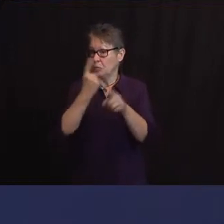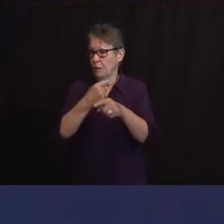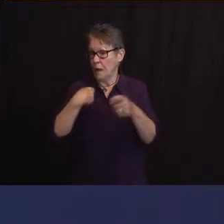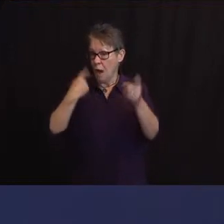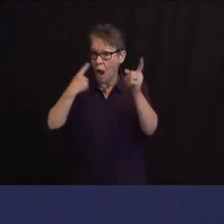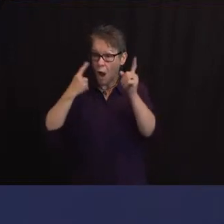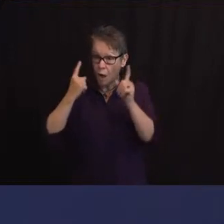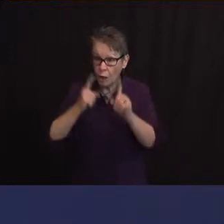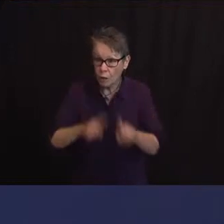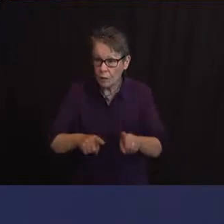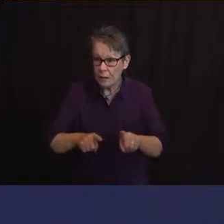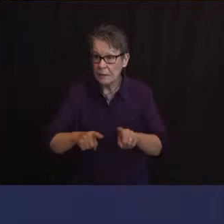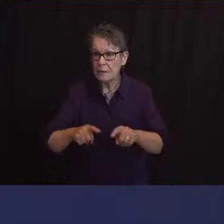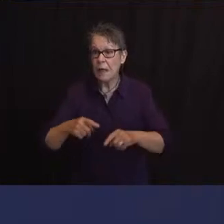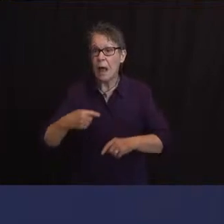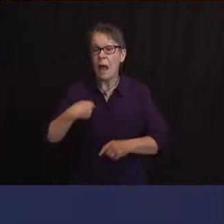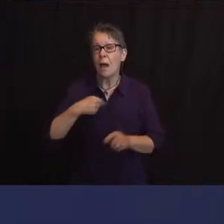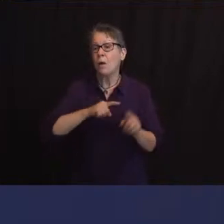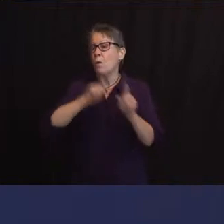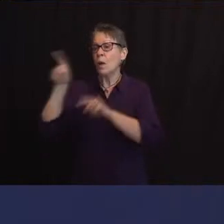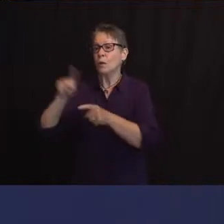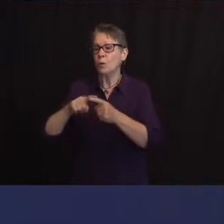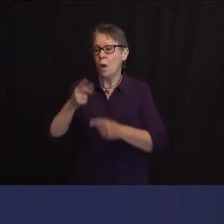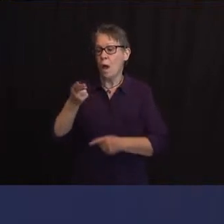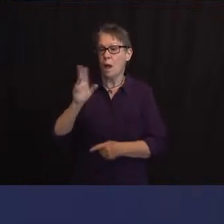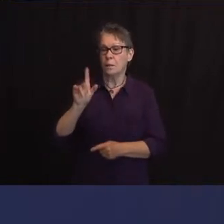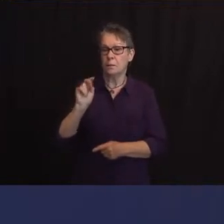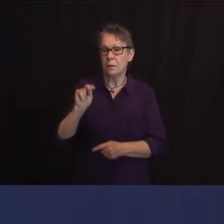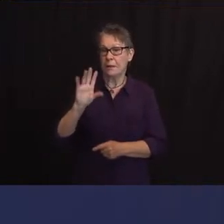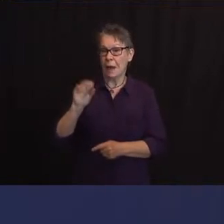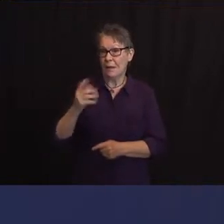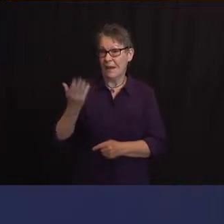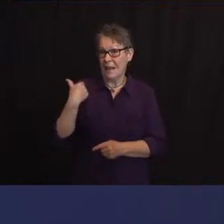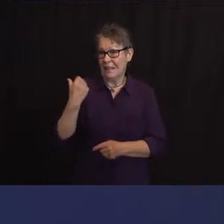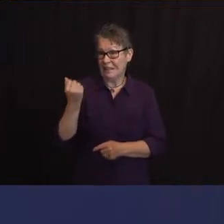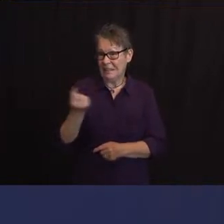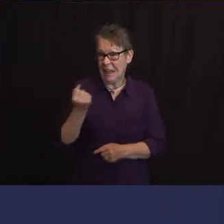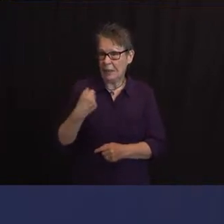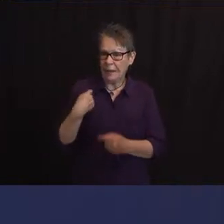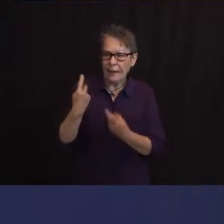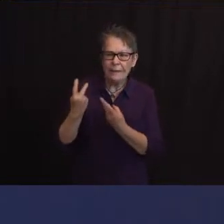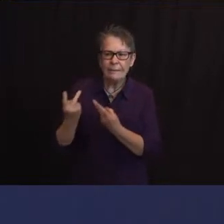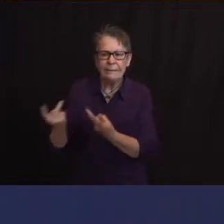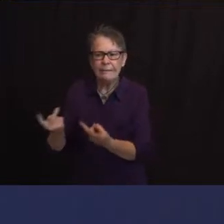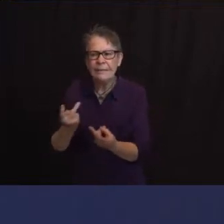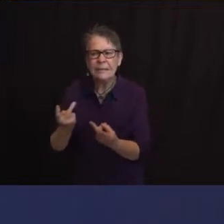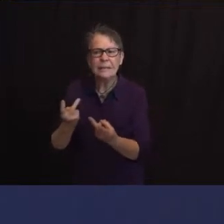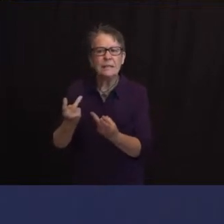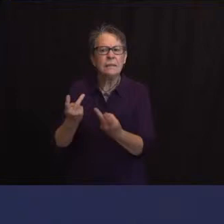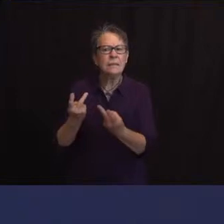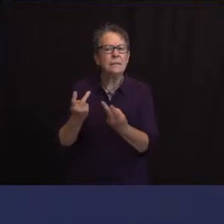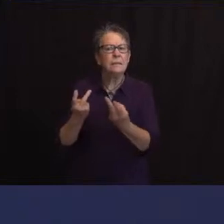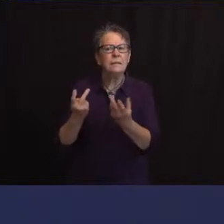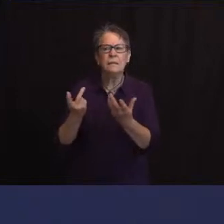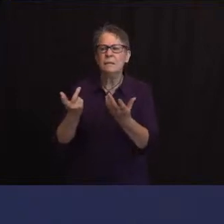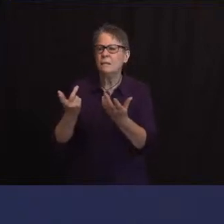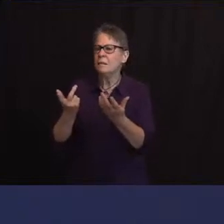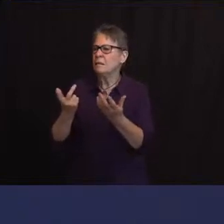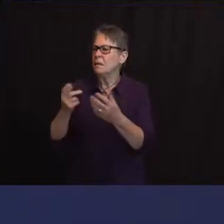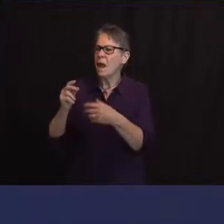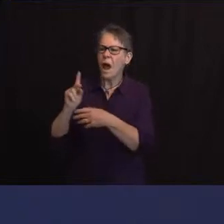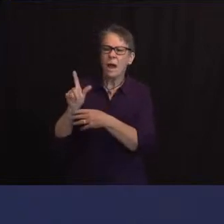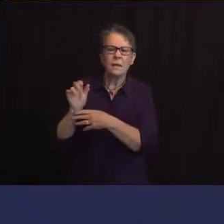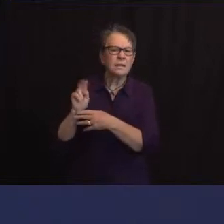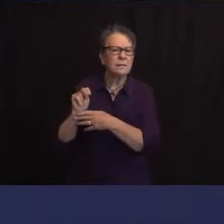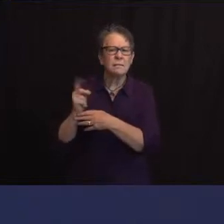been, this is the densest county in America. And it's got a lot of really hard to reach communities and people.